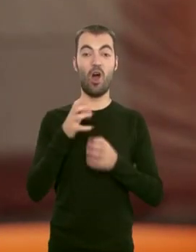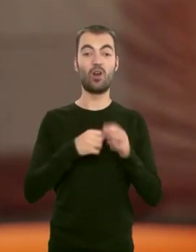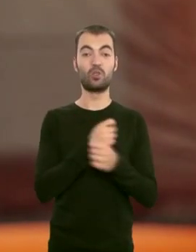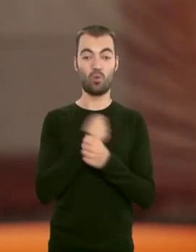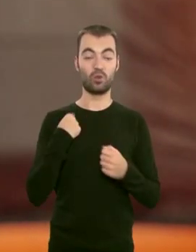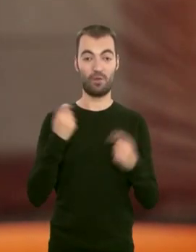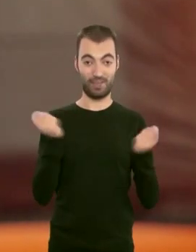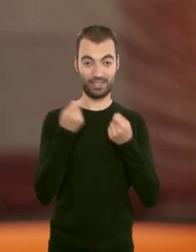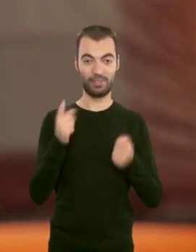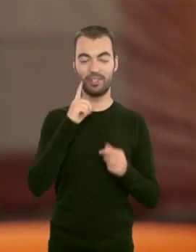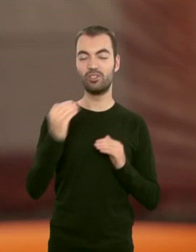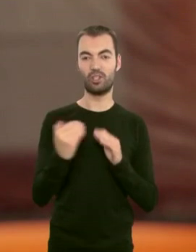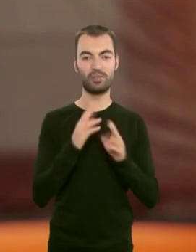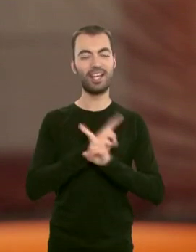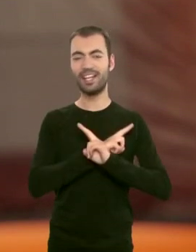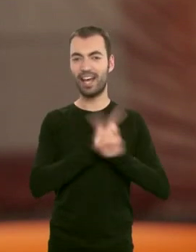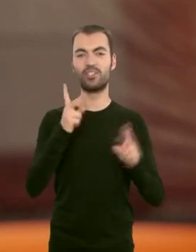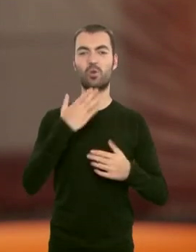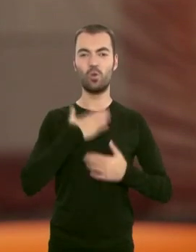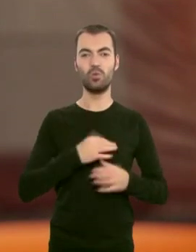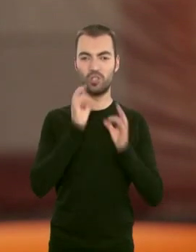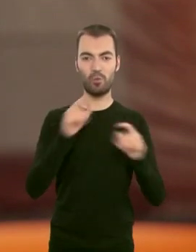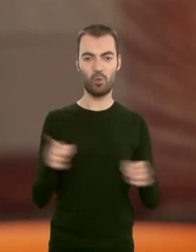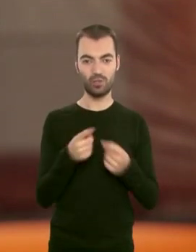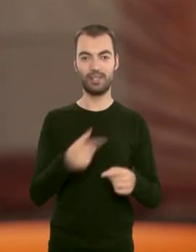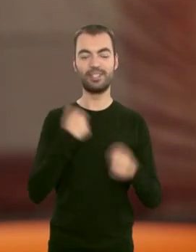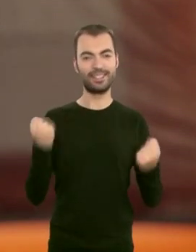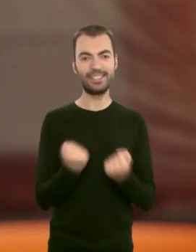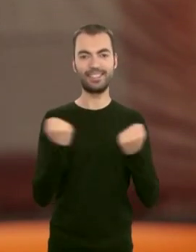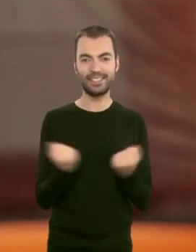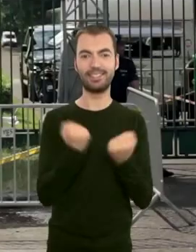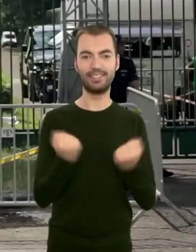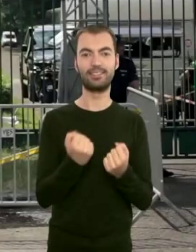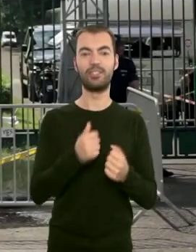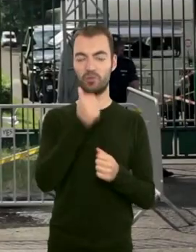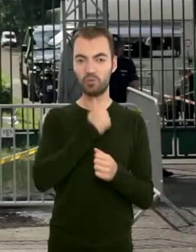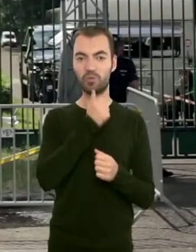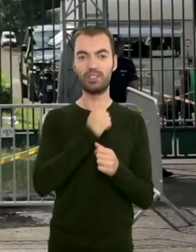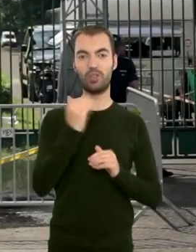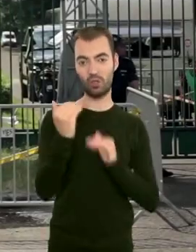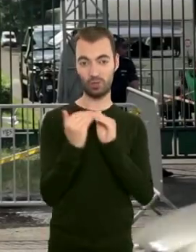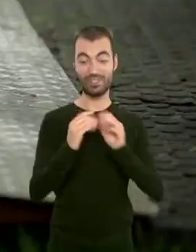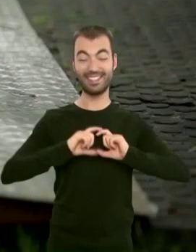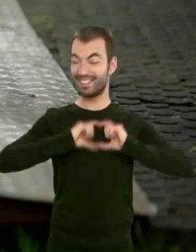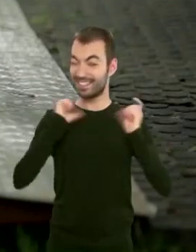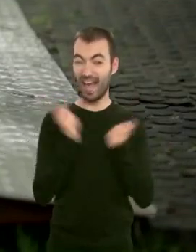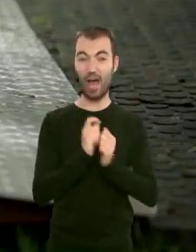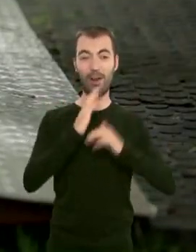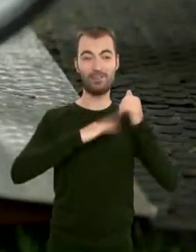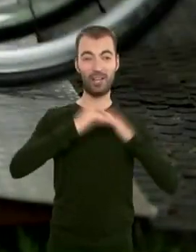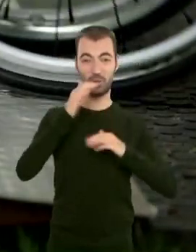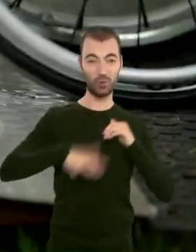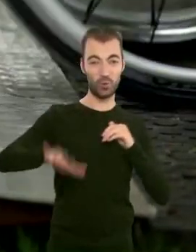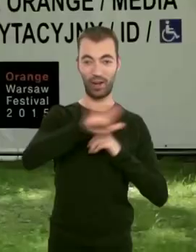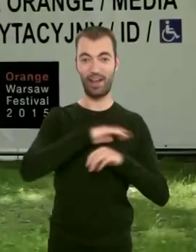was an event for all good music fans. We have opportunity to adapt the festival